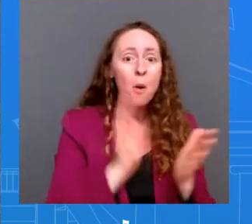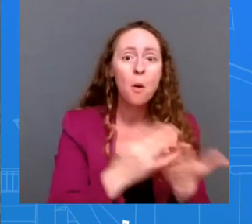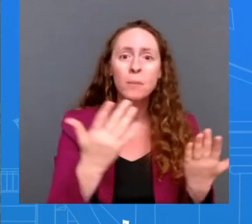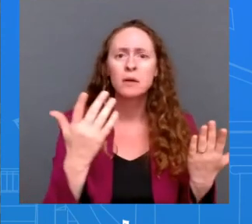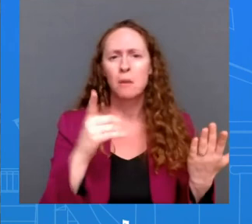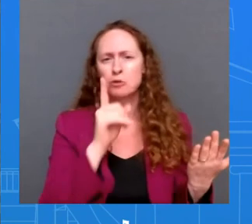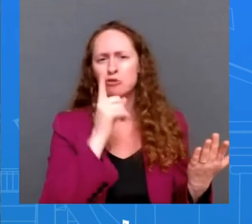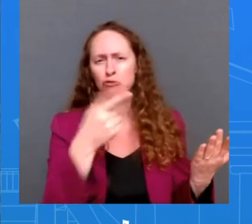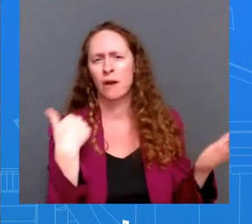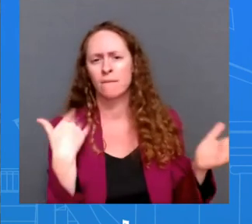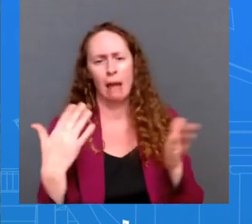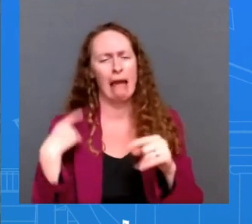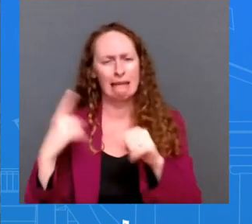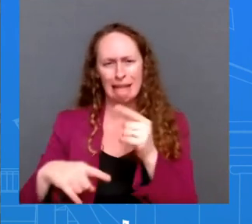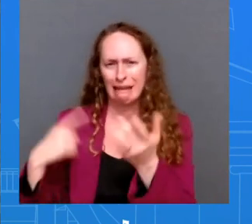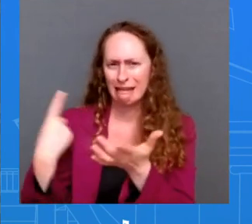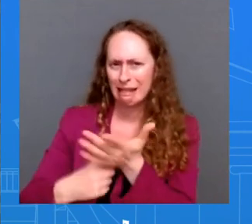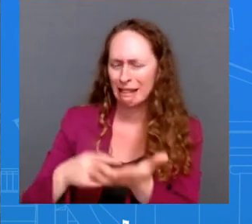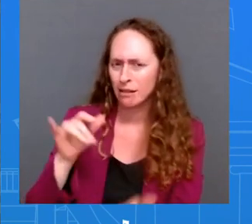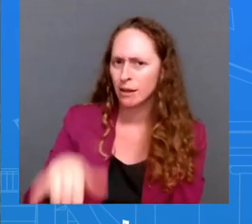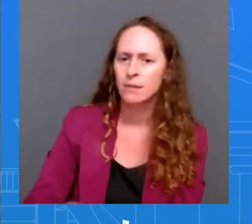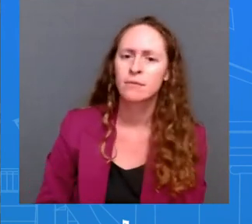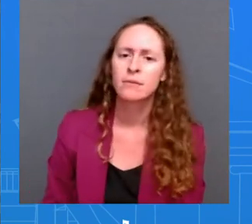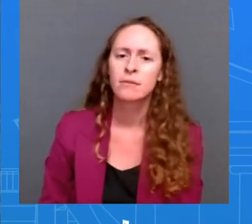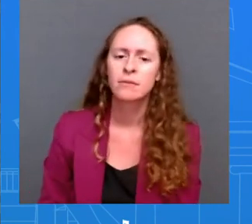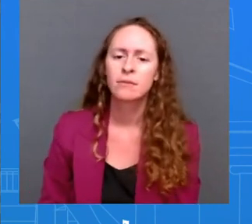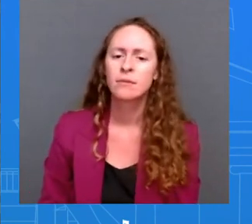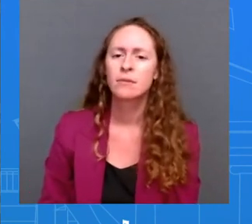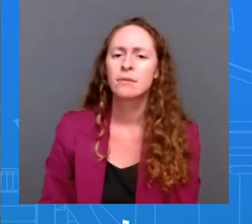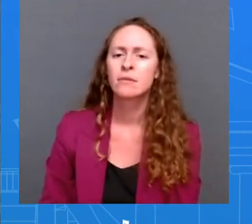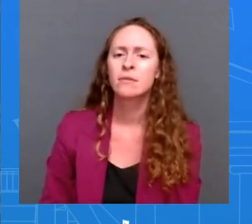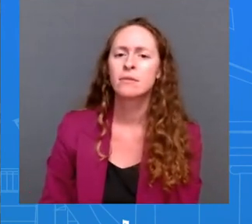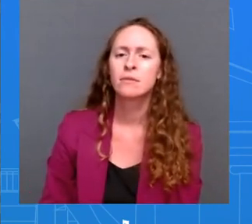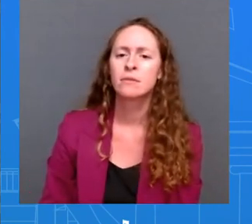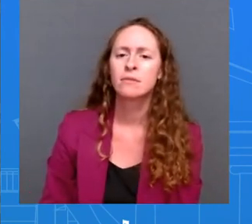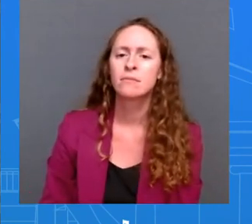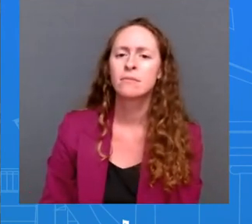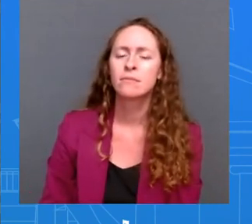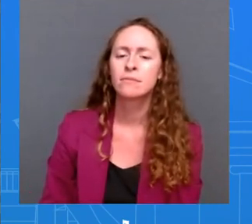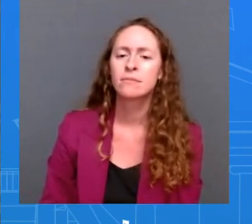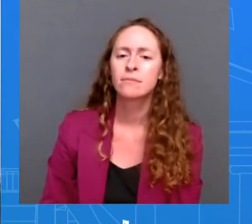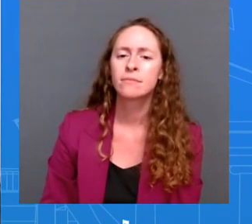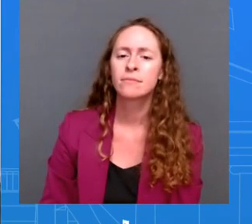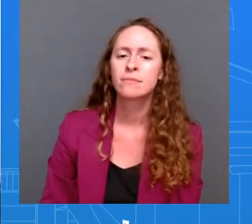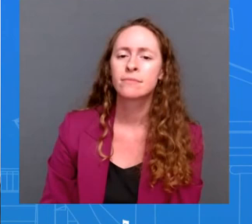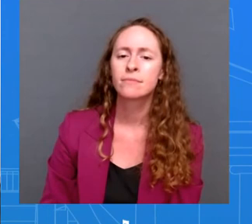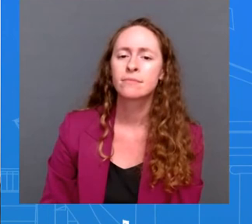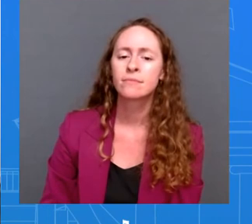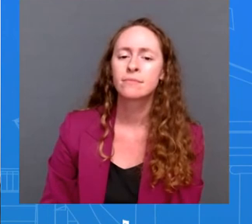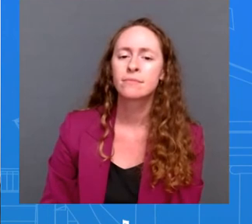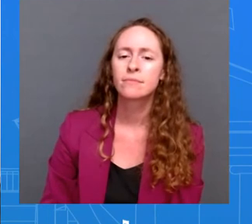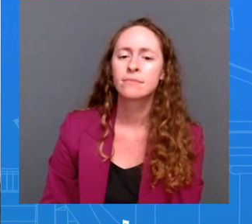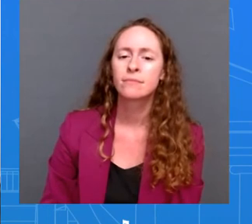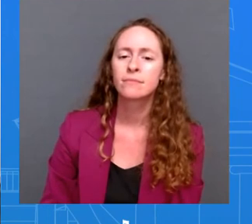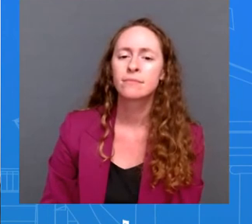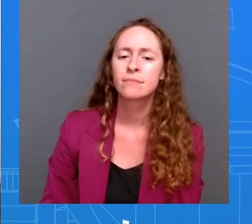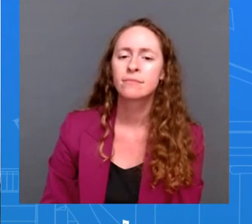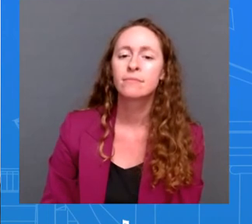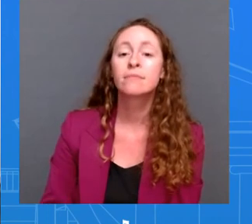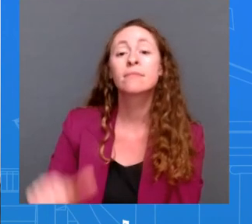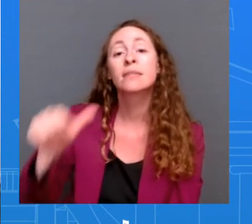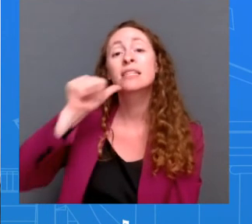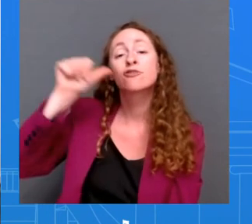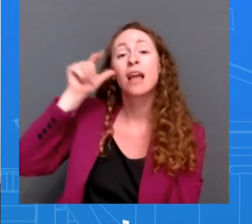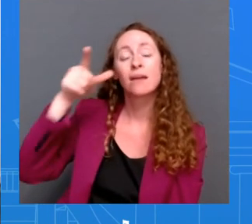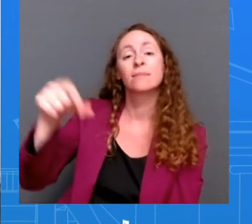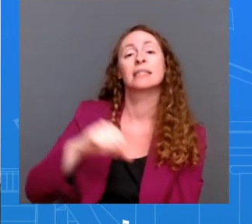Yes. Yeah, there was a report yesterday that Kyrsten Sinema, number one, she wants to nix the carried interest loophole, which is like a $14 billion revenue raiser, and also she